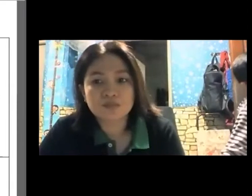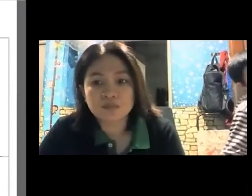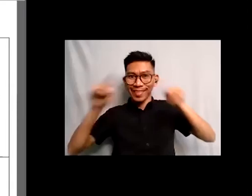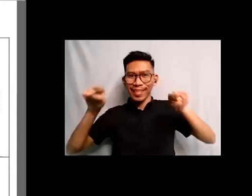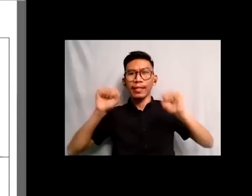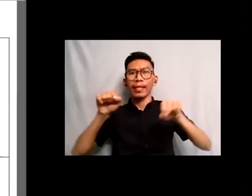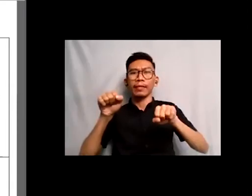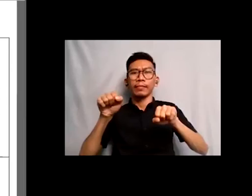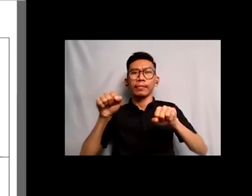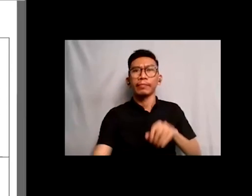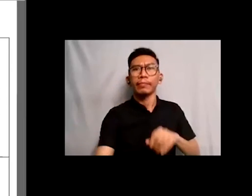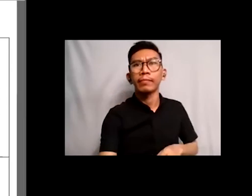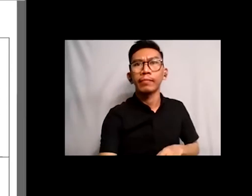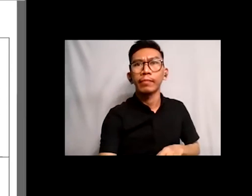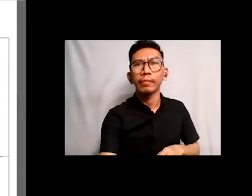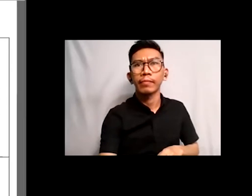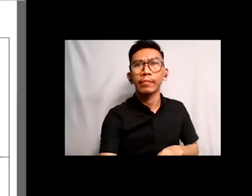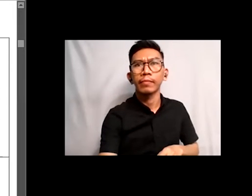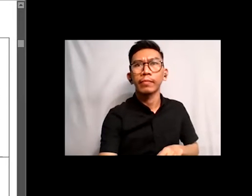one sign in the teaching material.